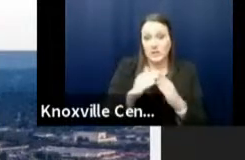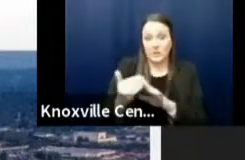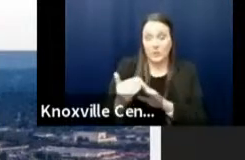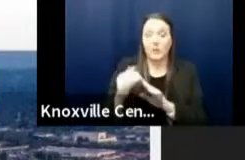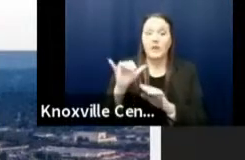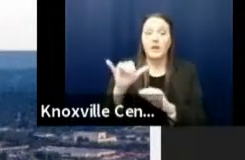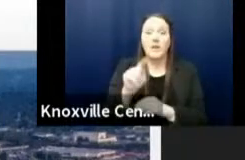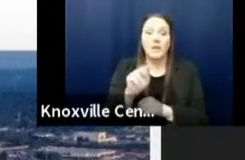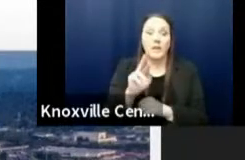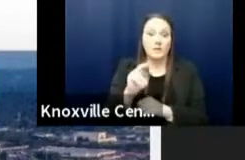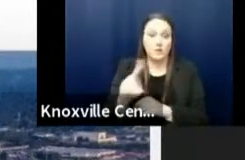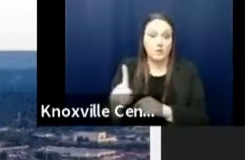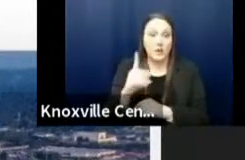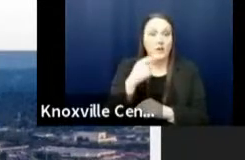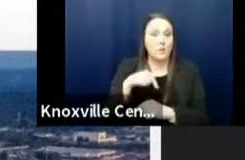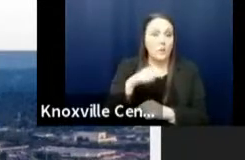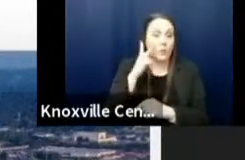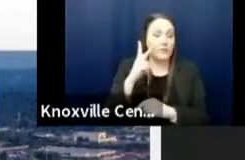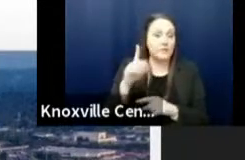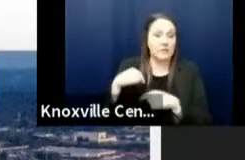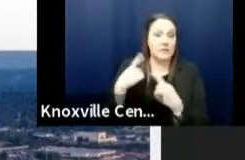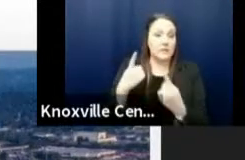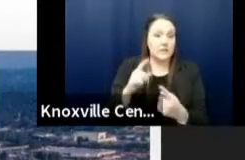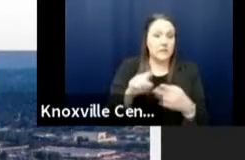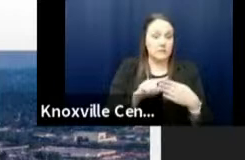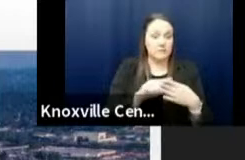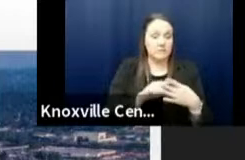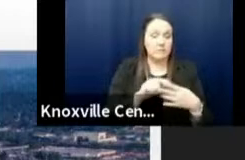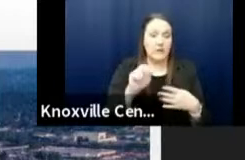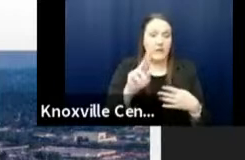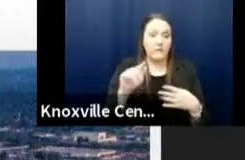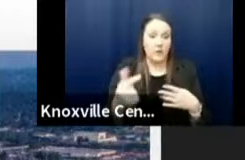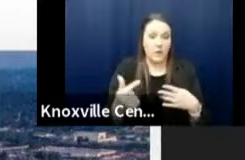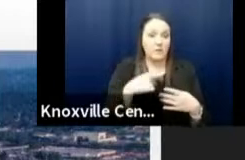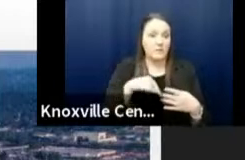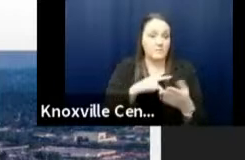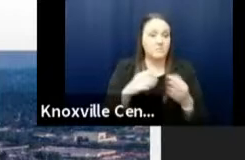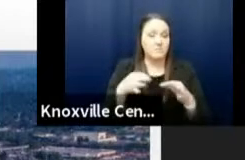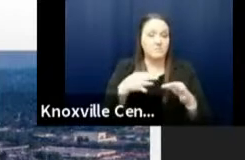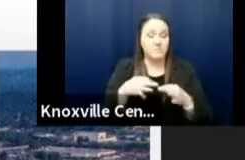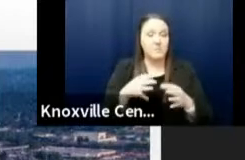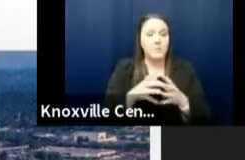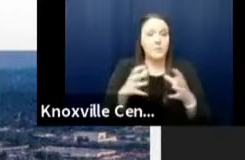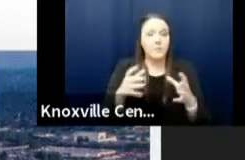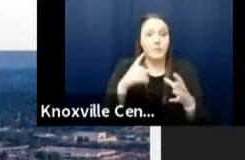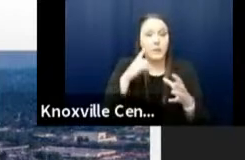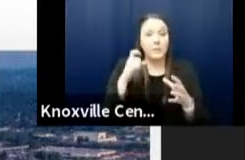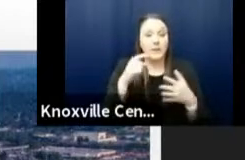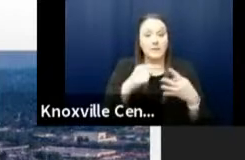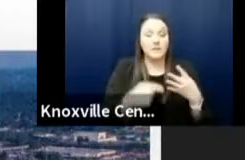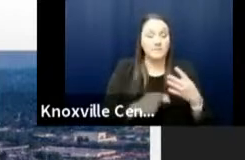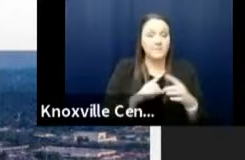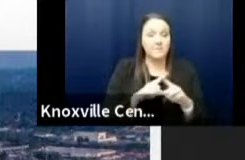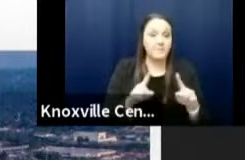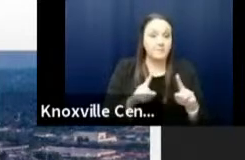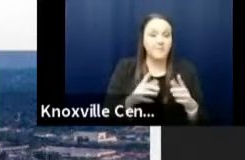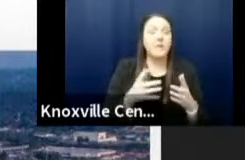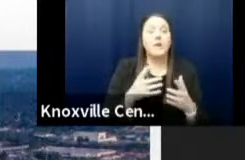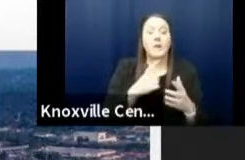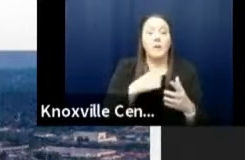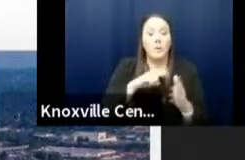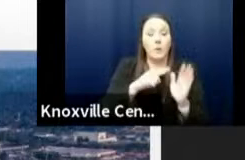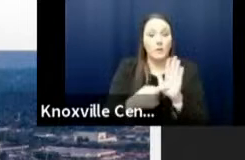is a trend that we've been seeing since the beginning of August, and we've talked about a lot. Because of these factors, we are continuing to represent